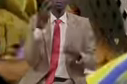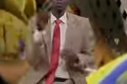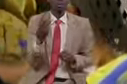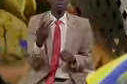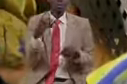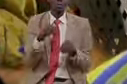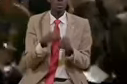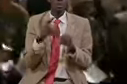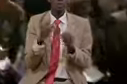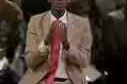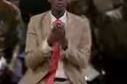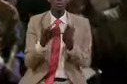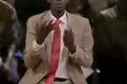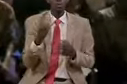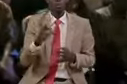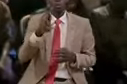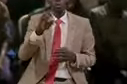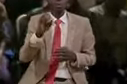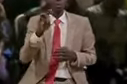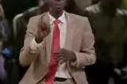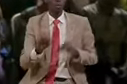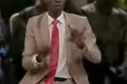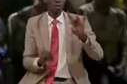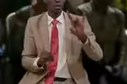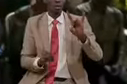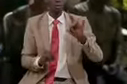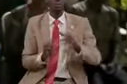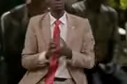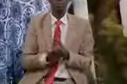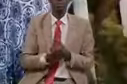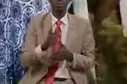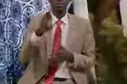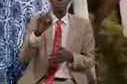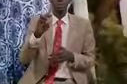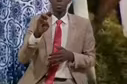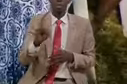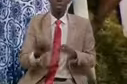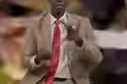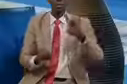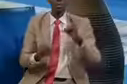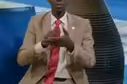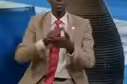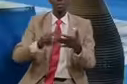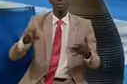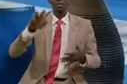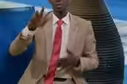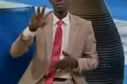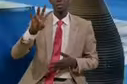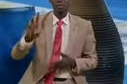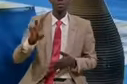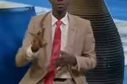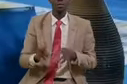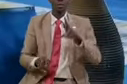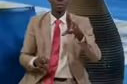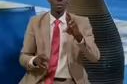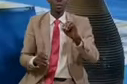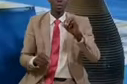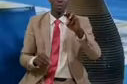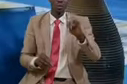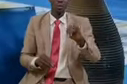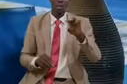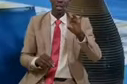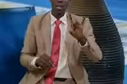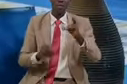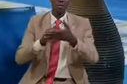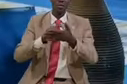I'm looking at Romans chapter 8, and I'm reading from verse 37. Romans chapter 8, we're